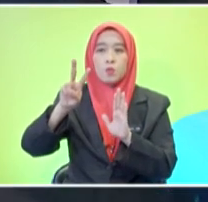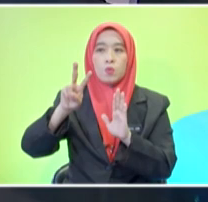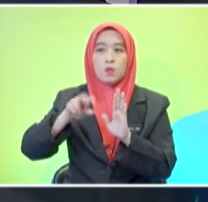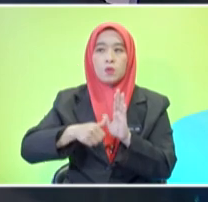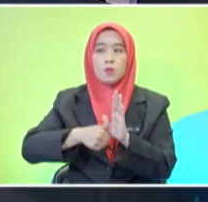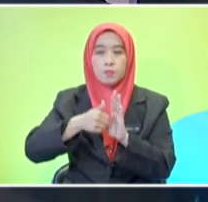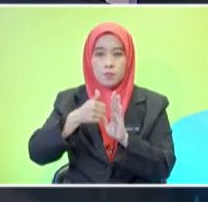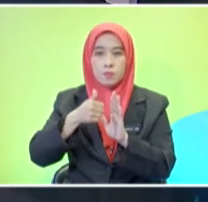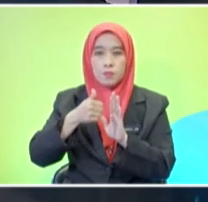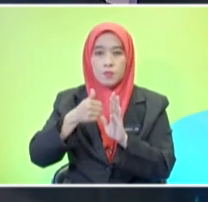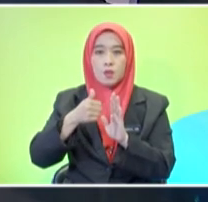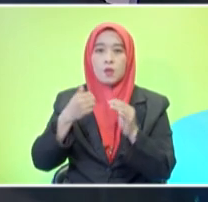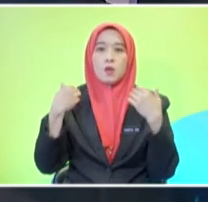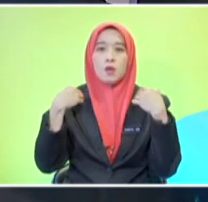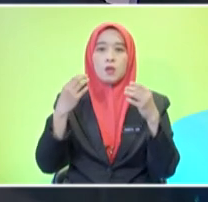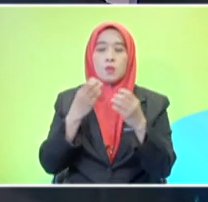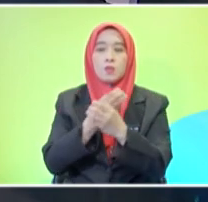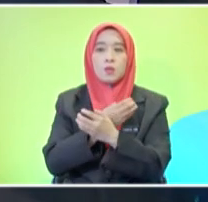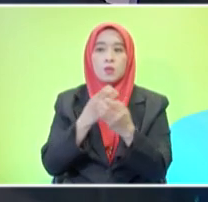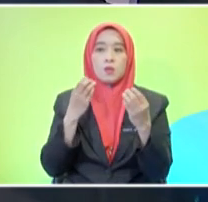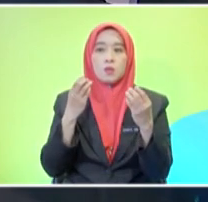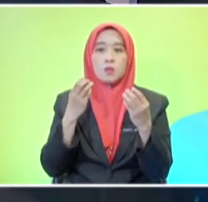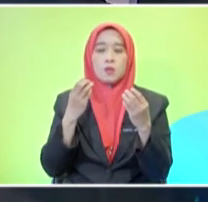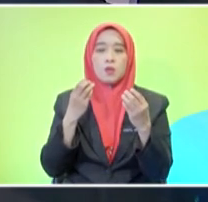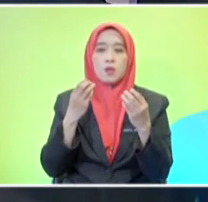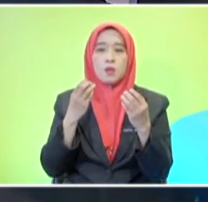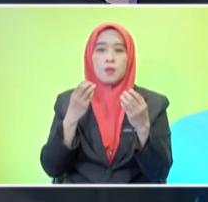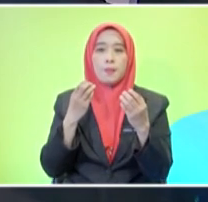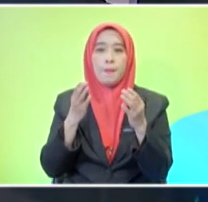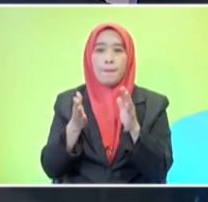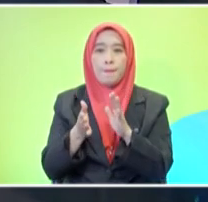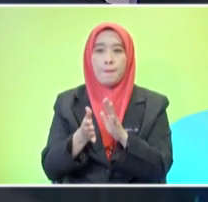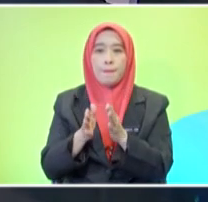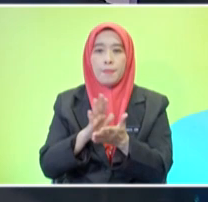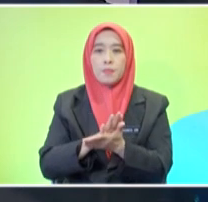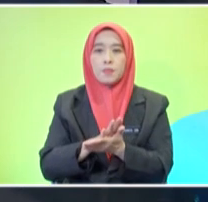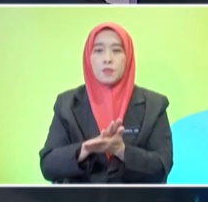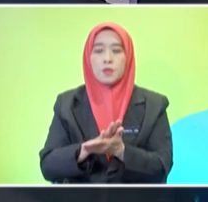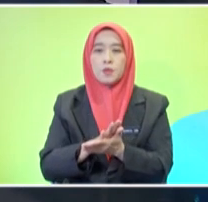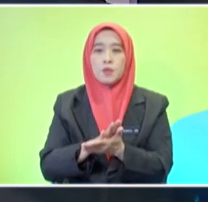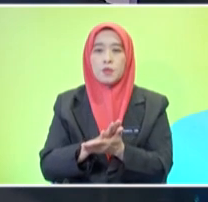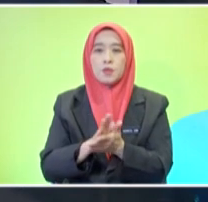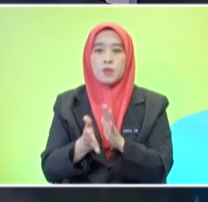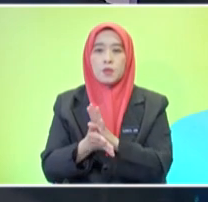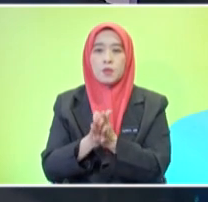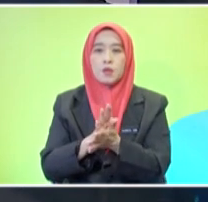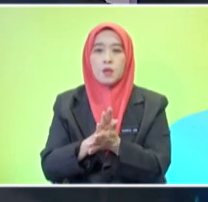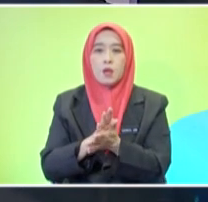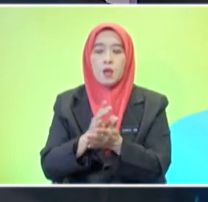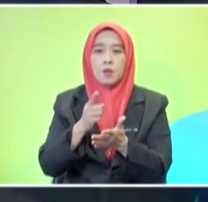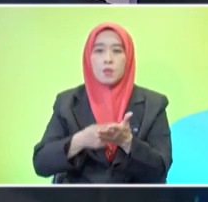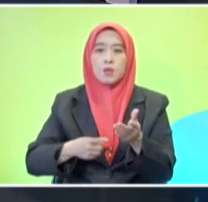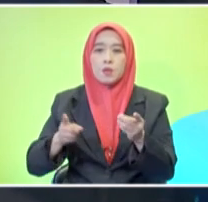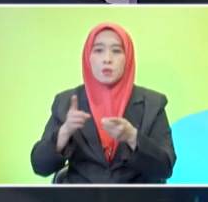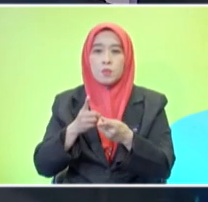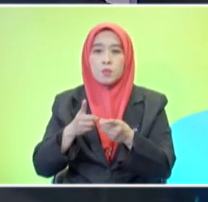competition going on there. Mm-hmm. Yes. Okay. So that is the difficulties when doing this experiment about